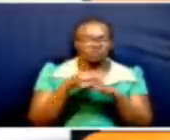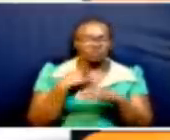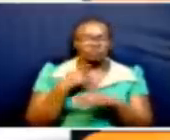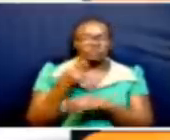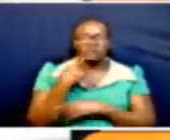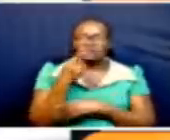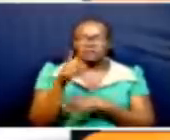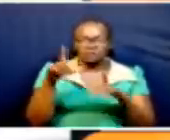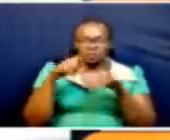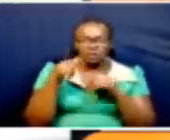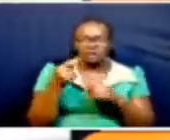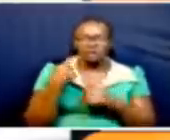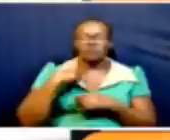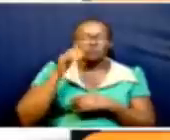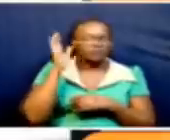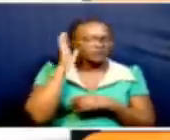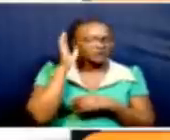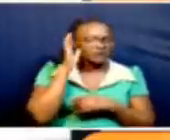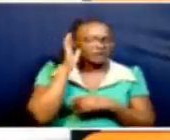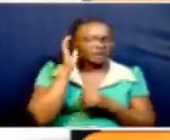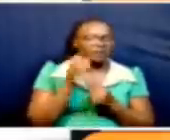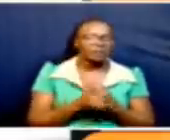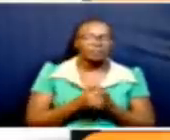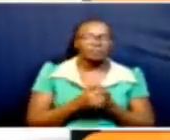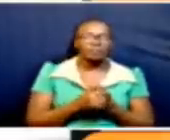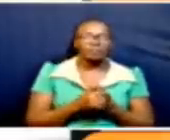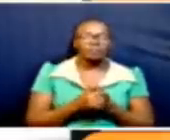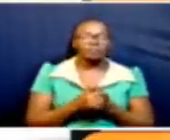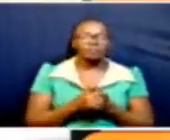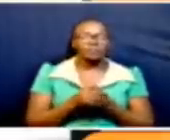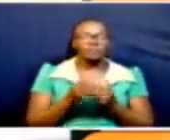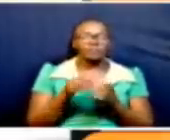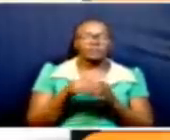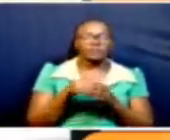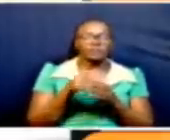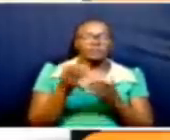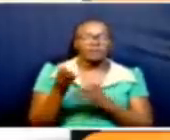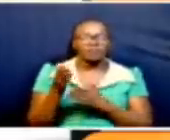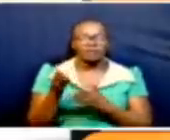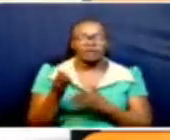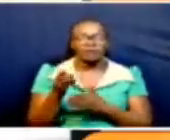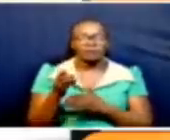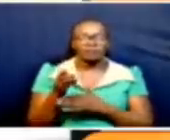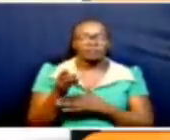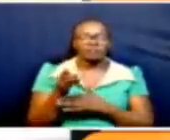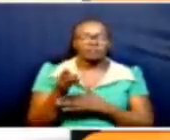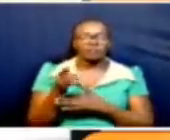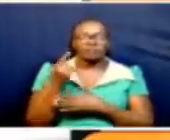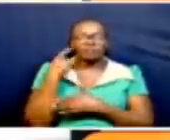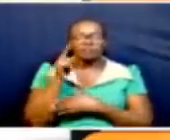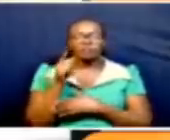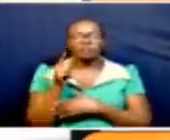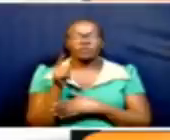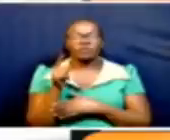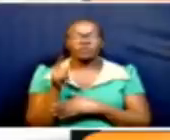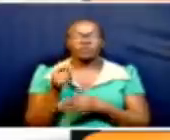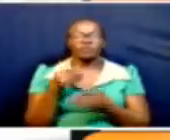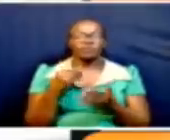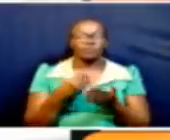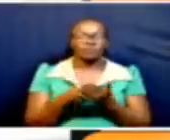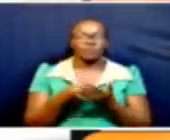tunasikia that's the way he's putting it. Tunasikia uko kwako pesa ya basari